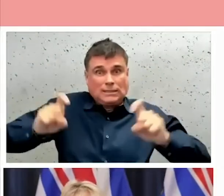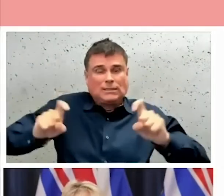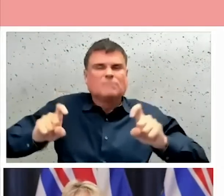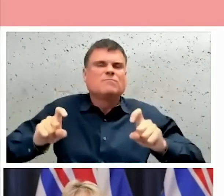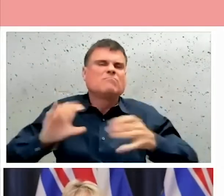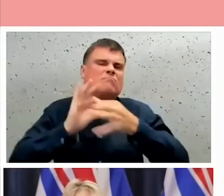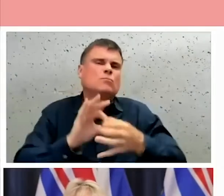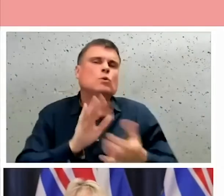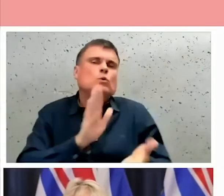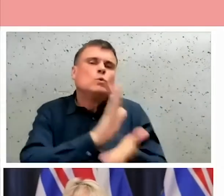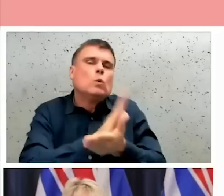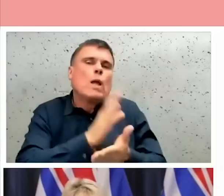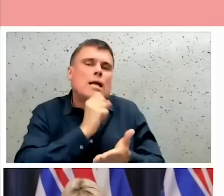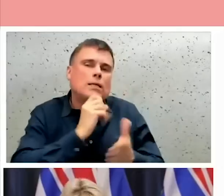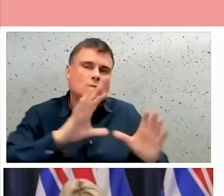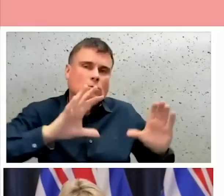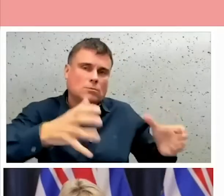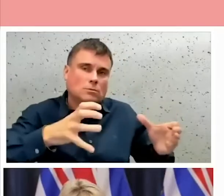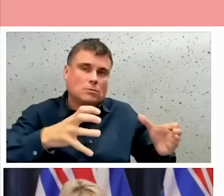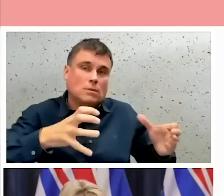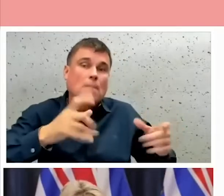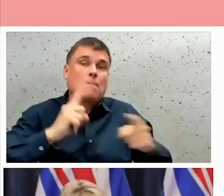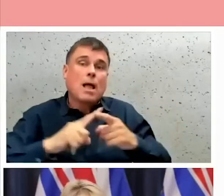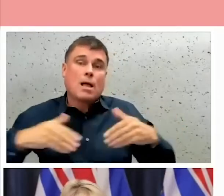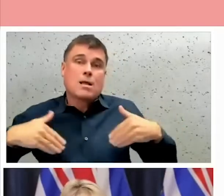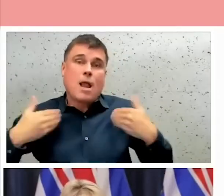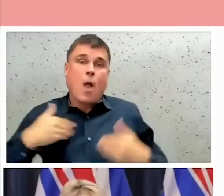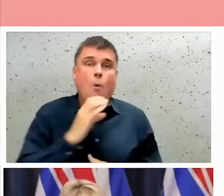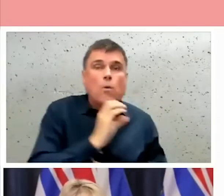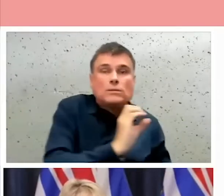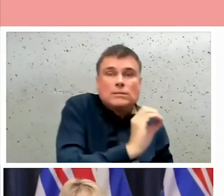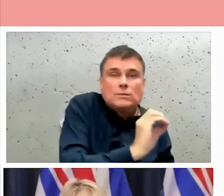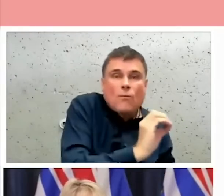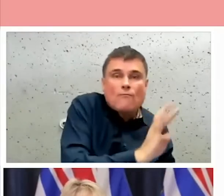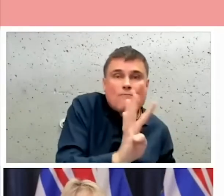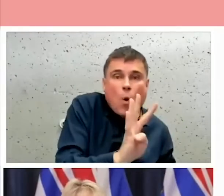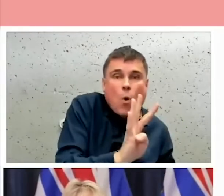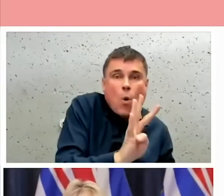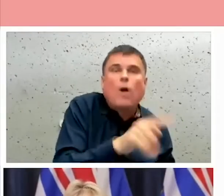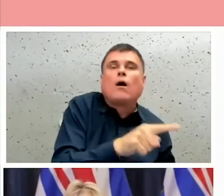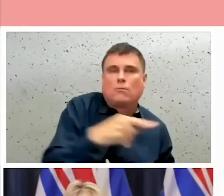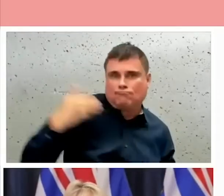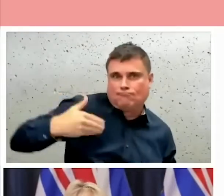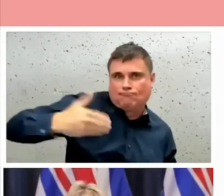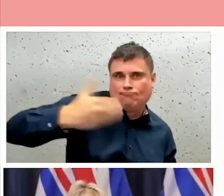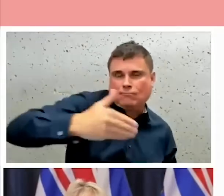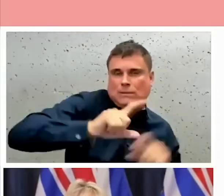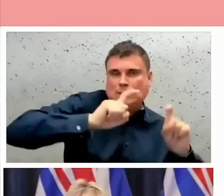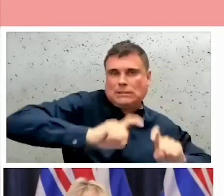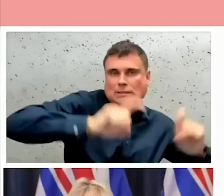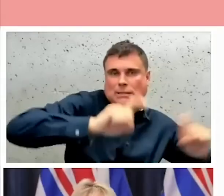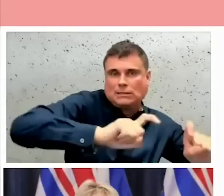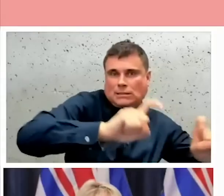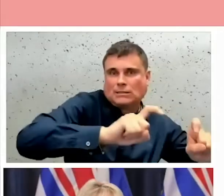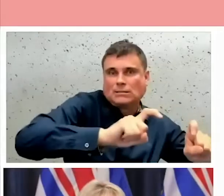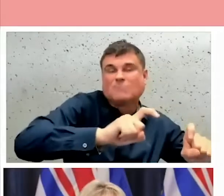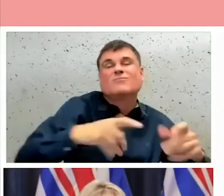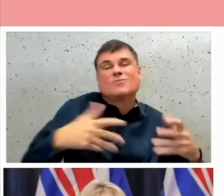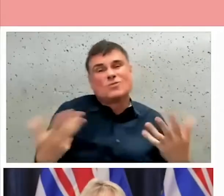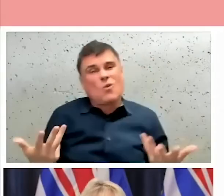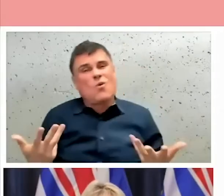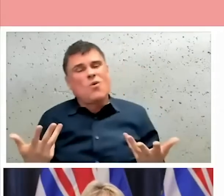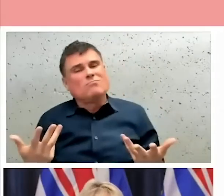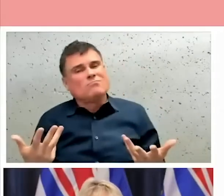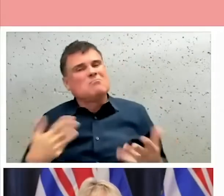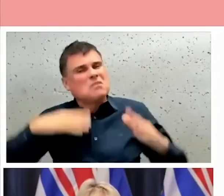children 0 to 4. And this reflects people coming together again and going back to school, but it also reflects that we're starting